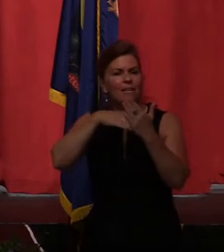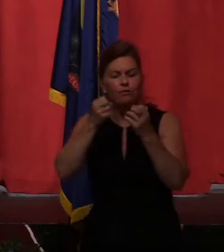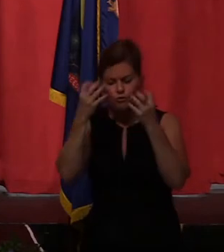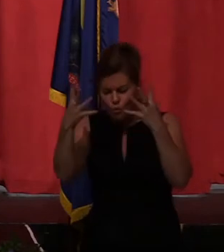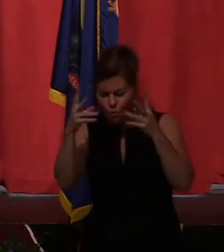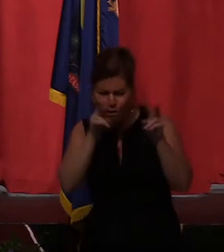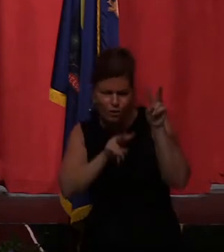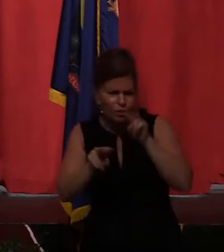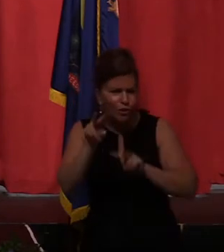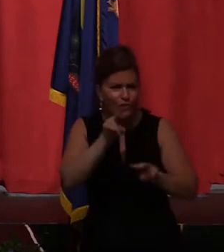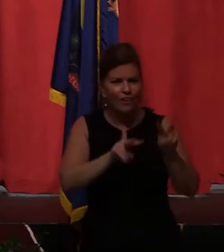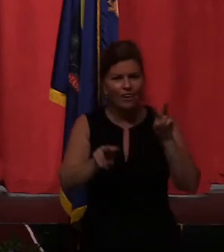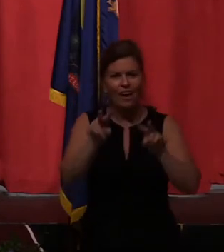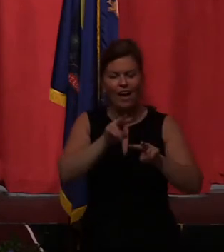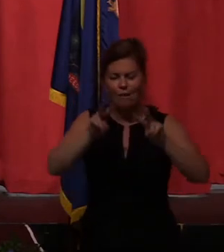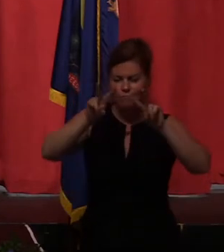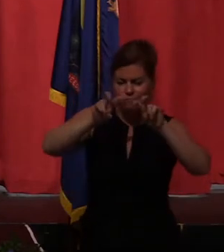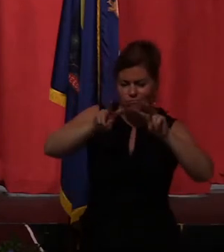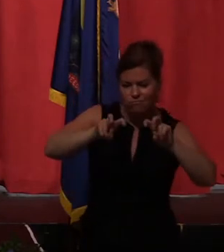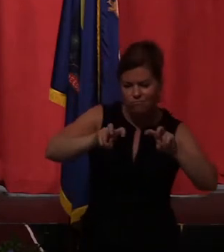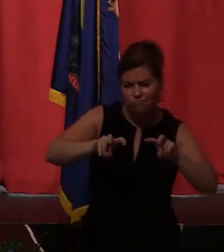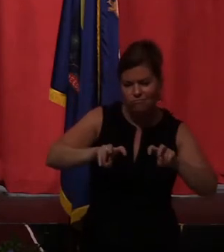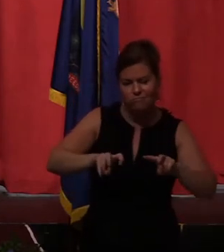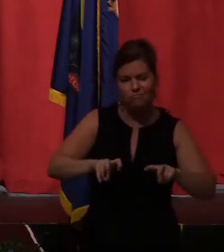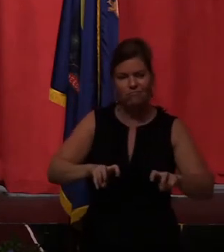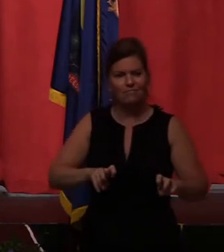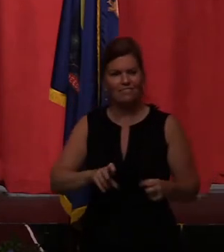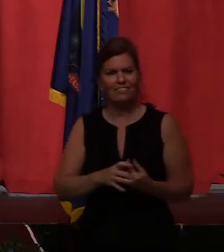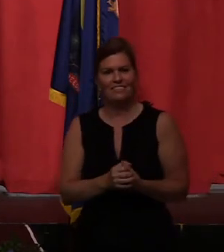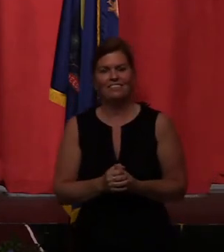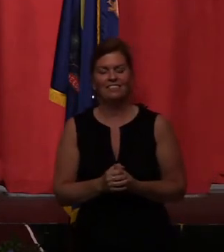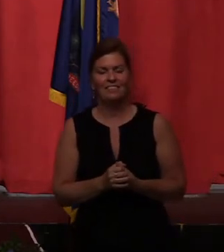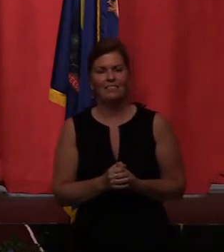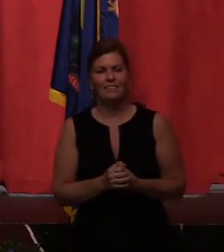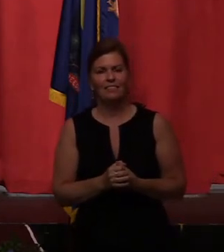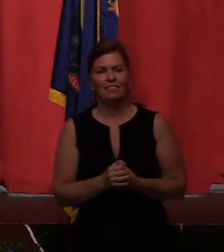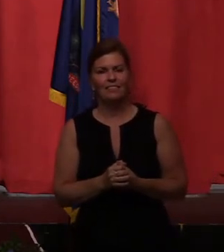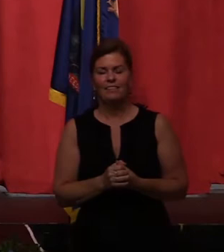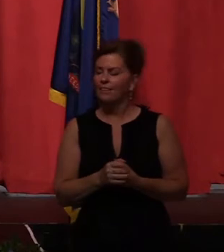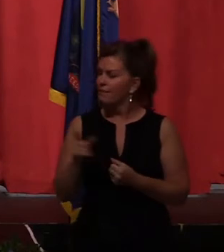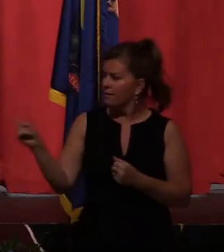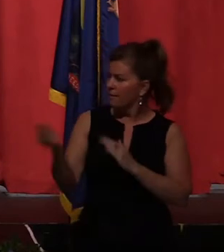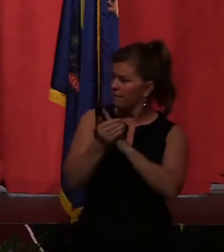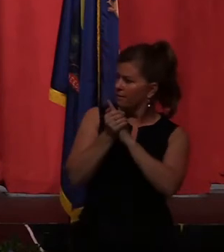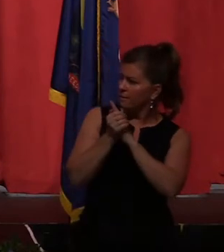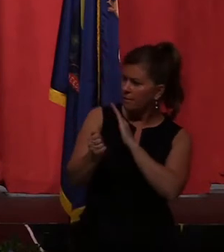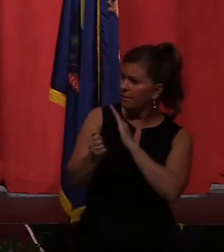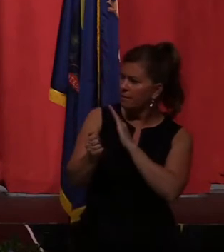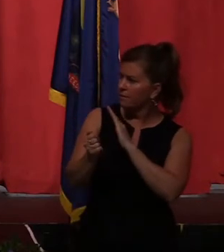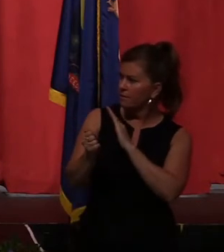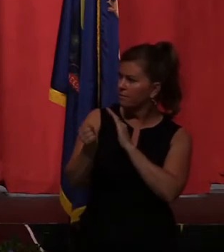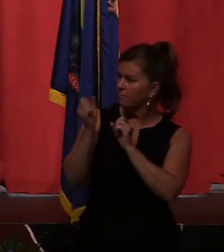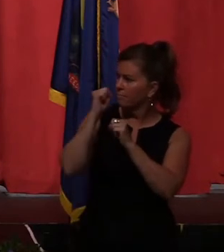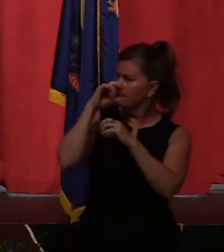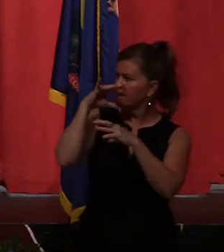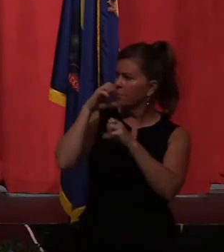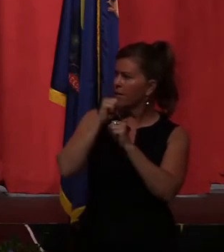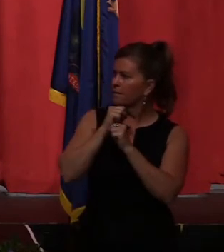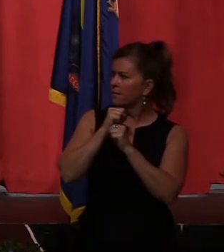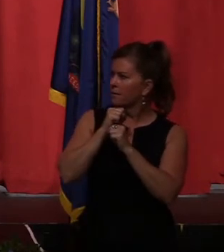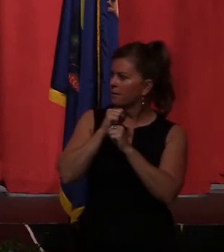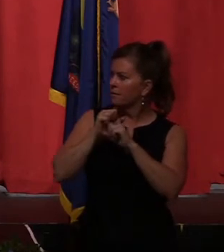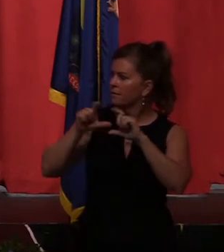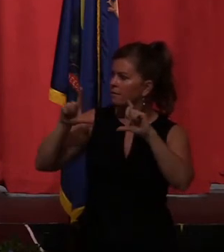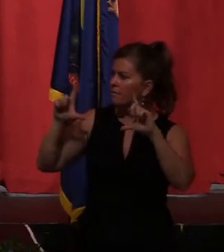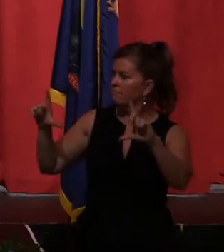it. So all you can see of all you can eat. The craftsmanship is stellar, and the